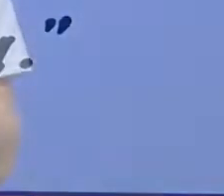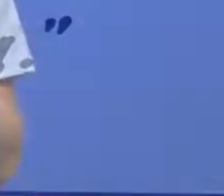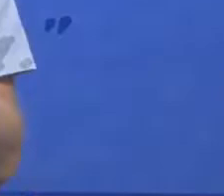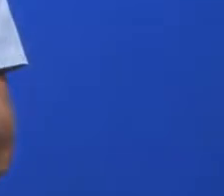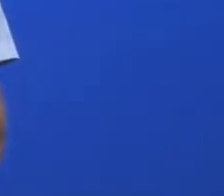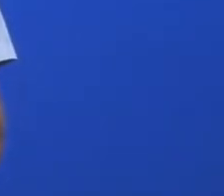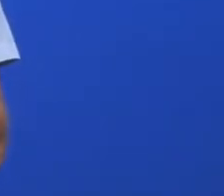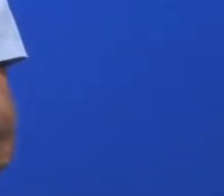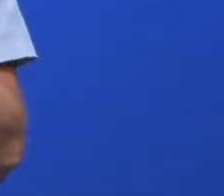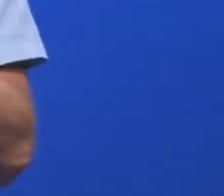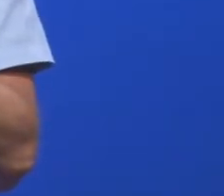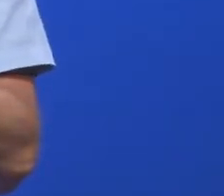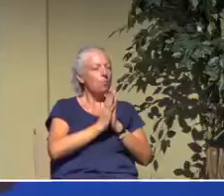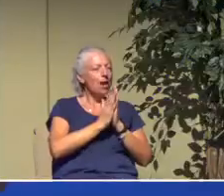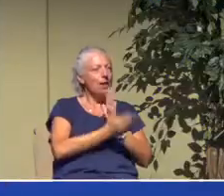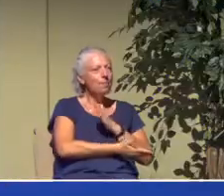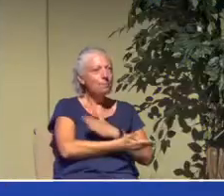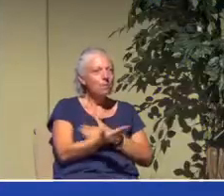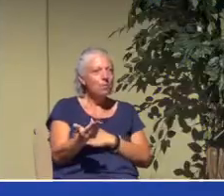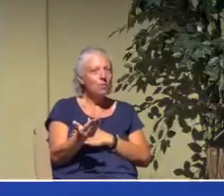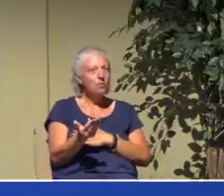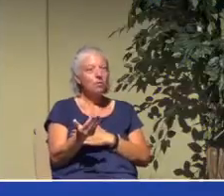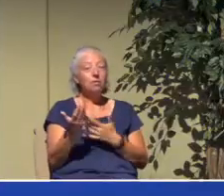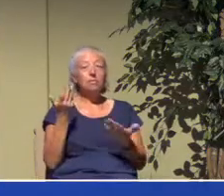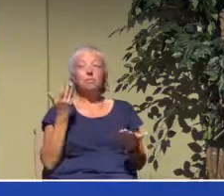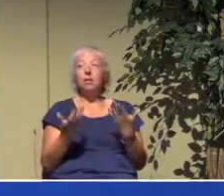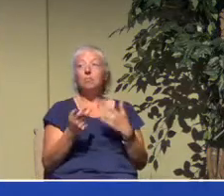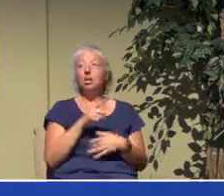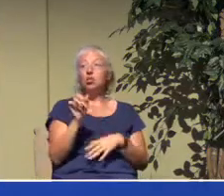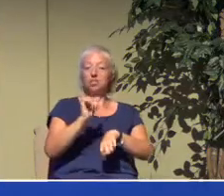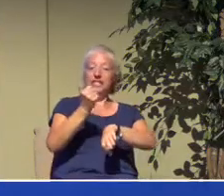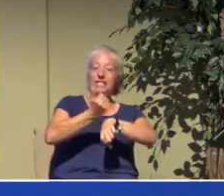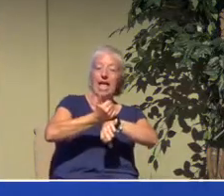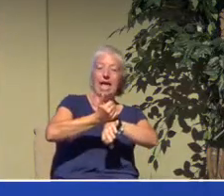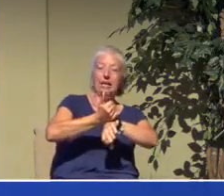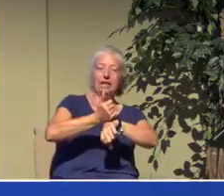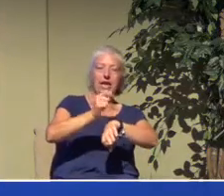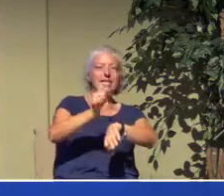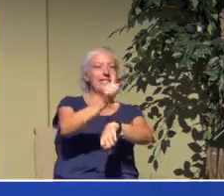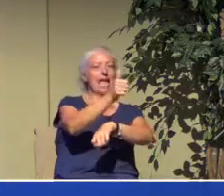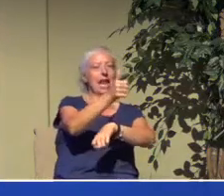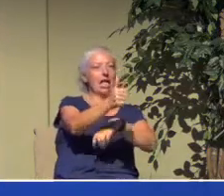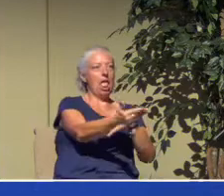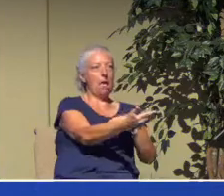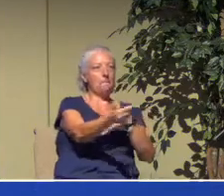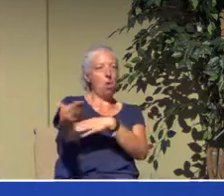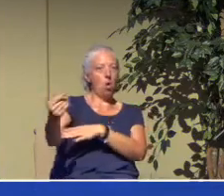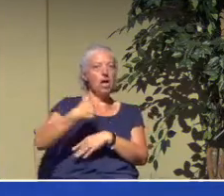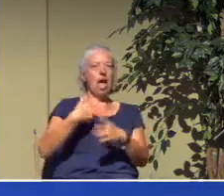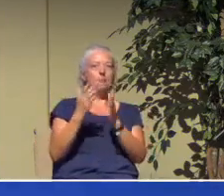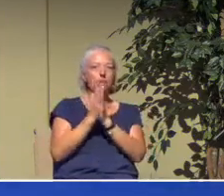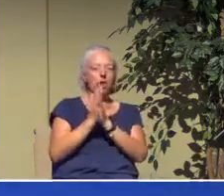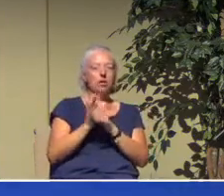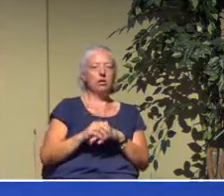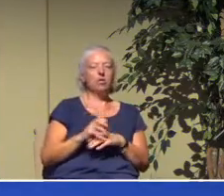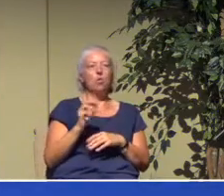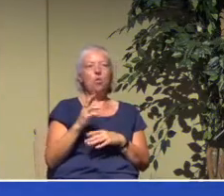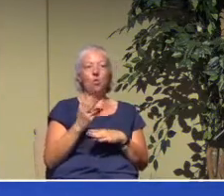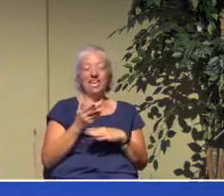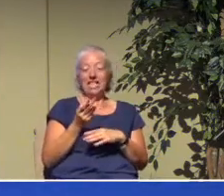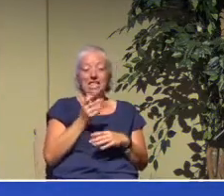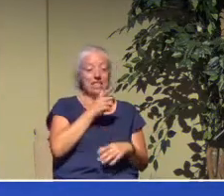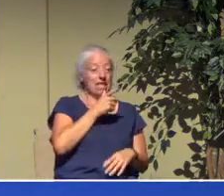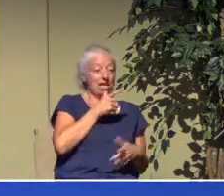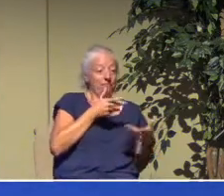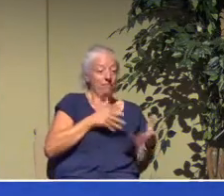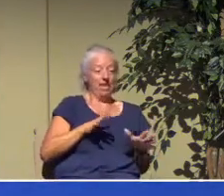might pray, we might read the Bible. We might say to ourselves at 10 o'clock in the morning, I'm going to stop and I'm going to think about God. Right after lunch, I'm going to stop and I'm going to just put